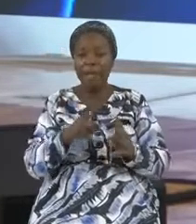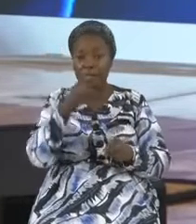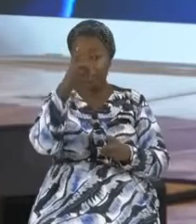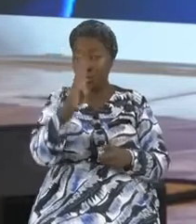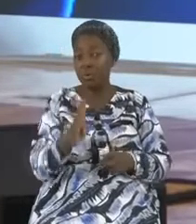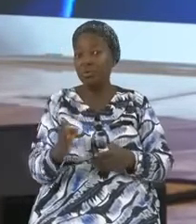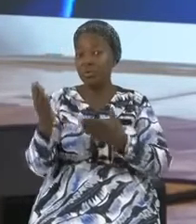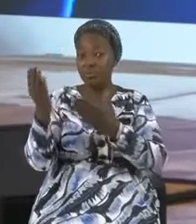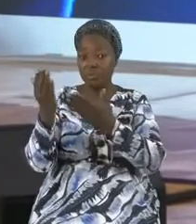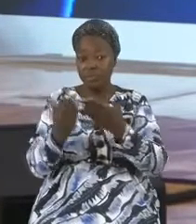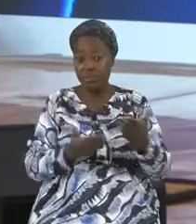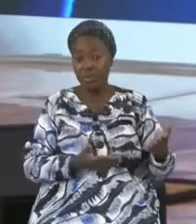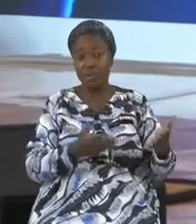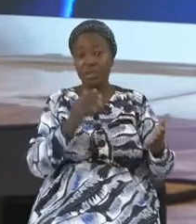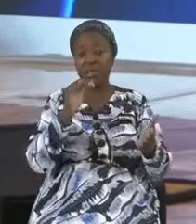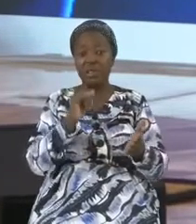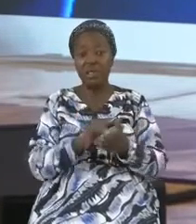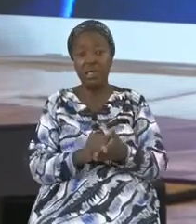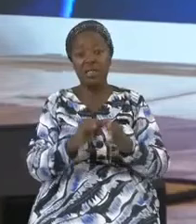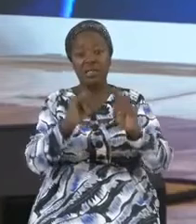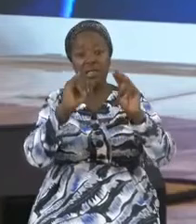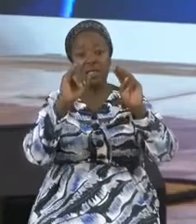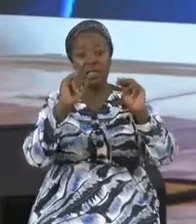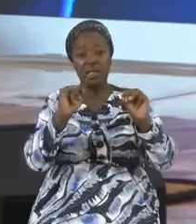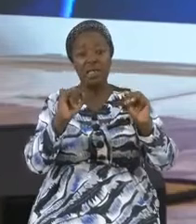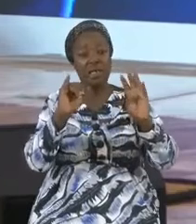that impotence,